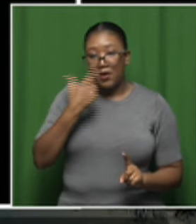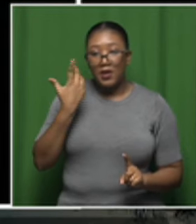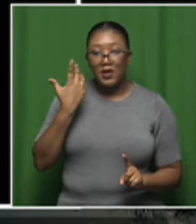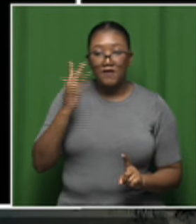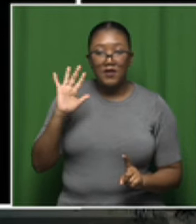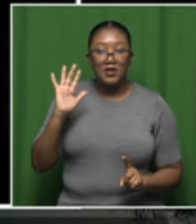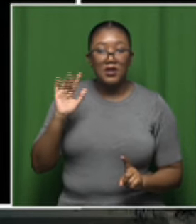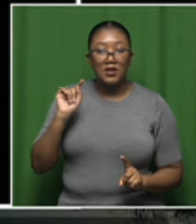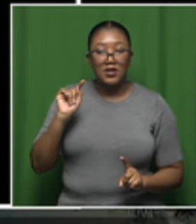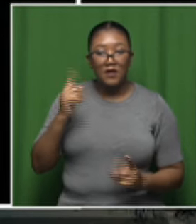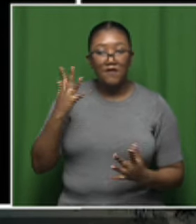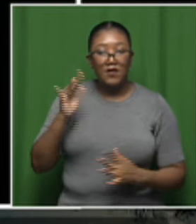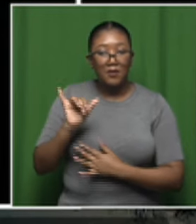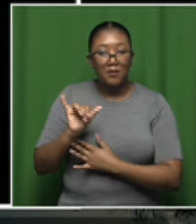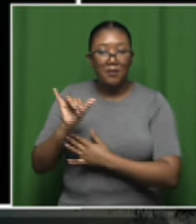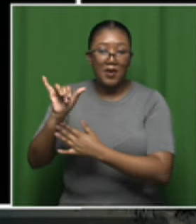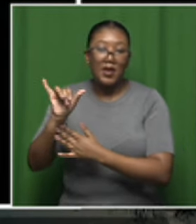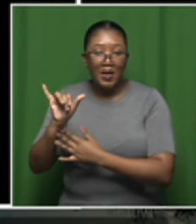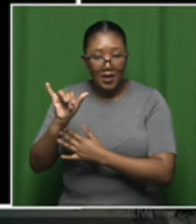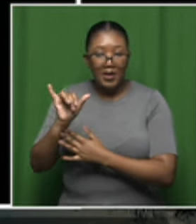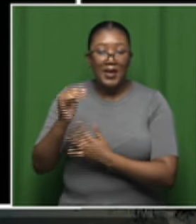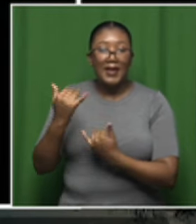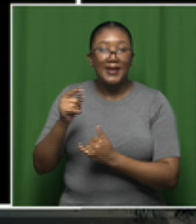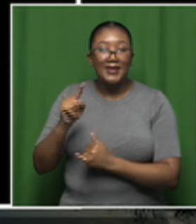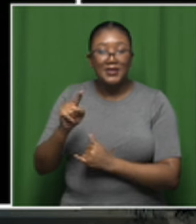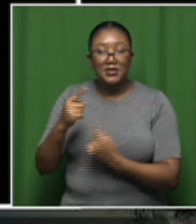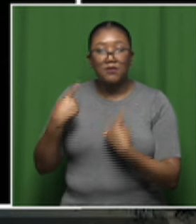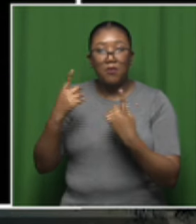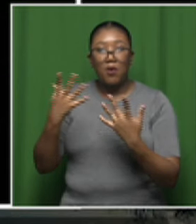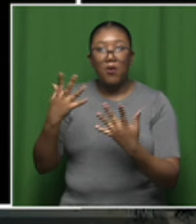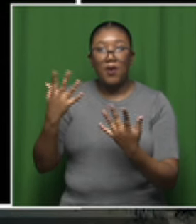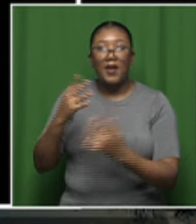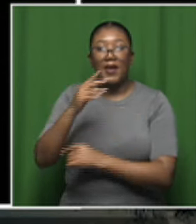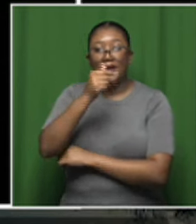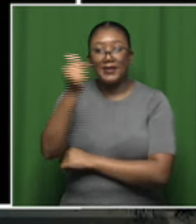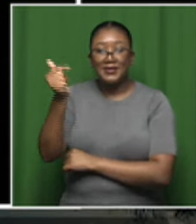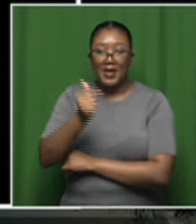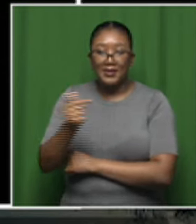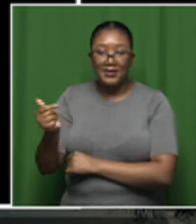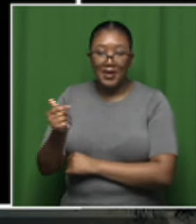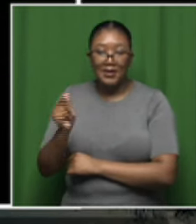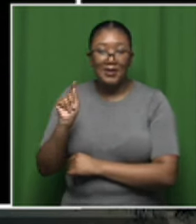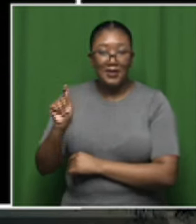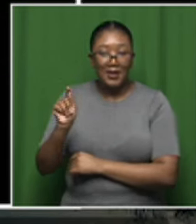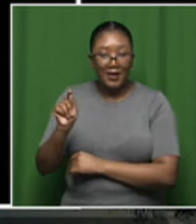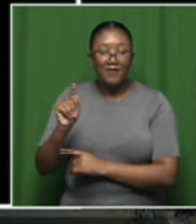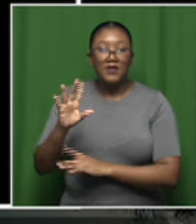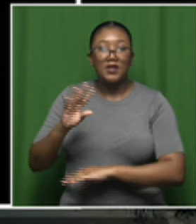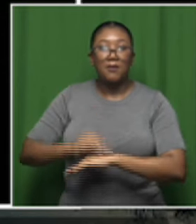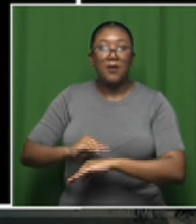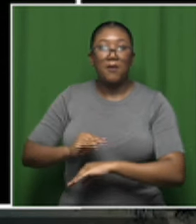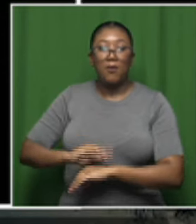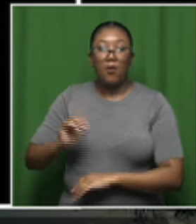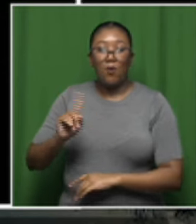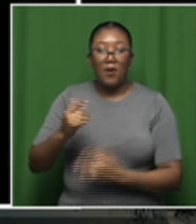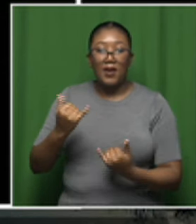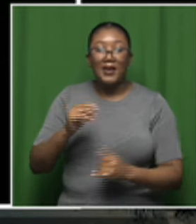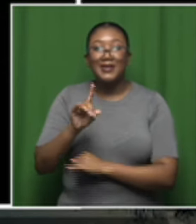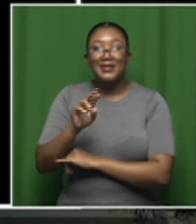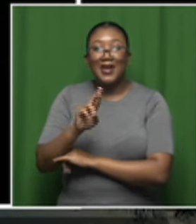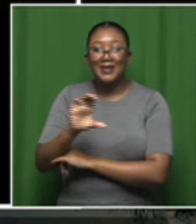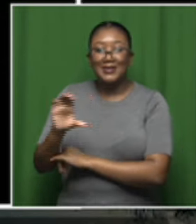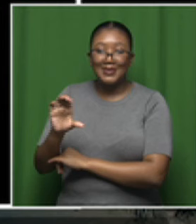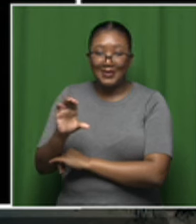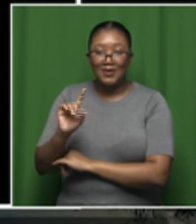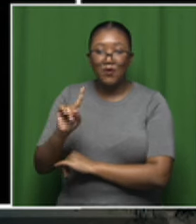the airport. He's traveling to Tanzania, in Dar es Salaam, where the issue of the conflict in the DRC